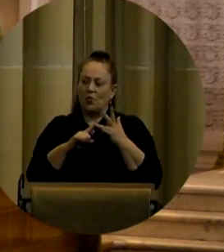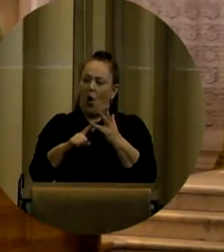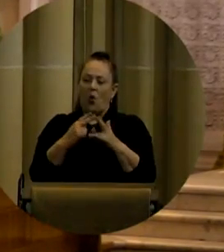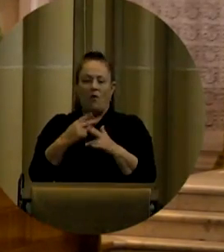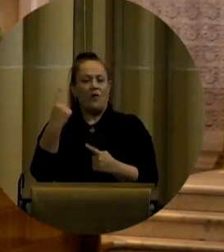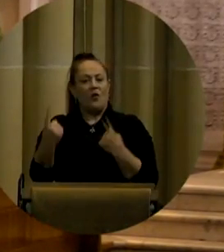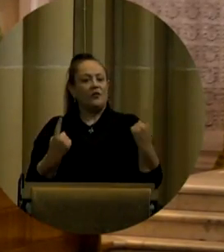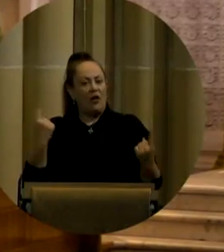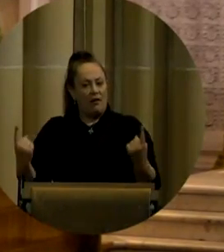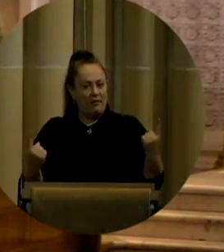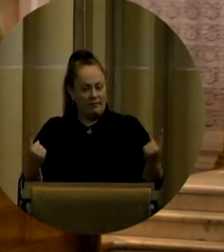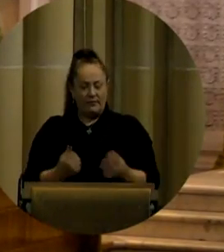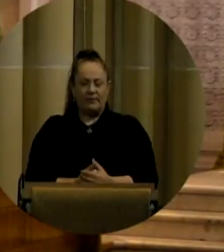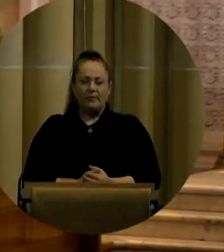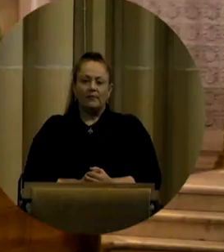us.